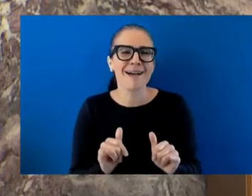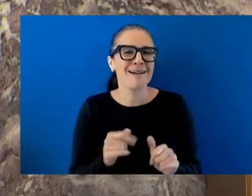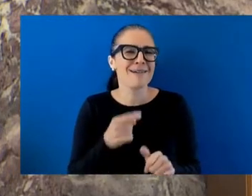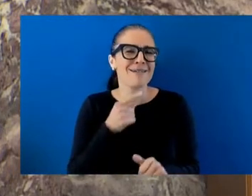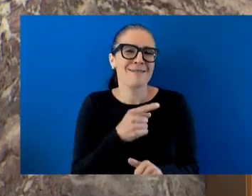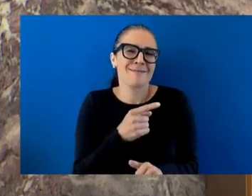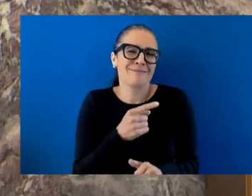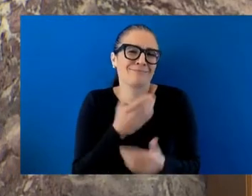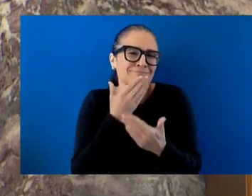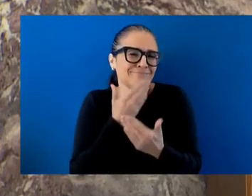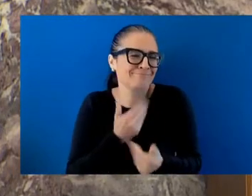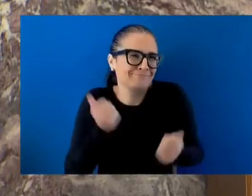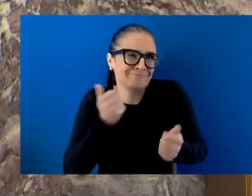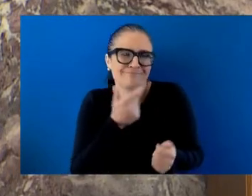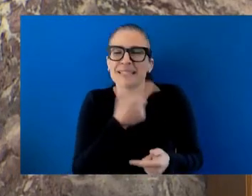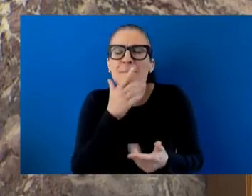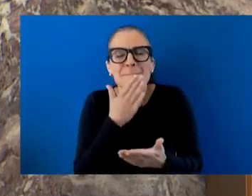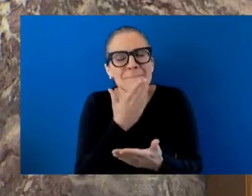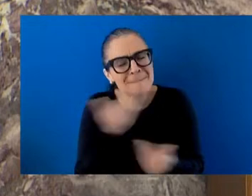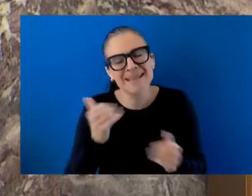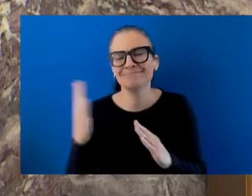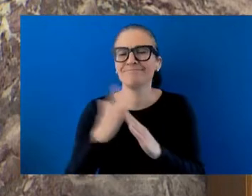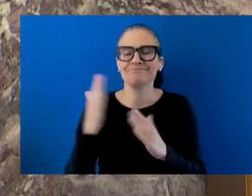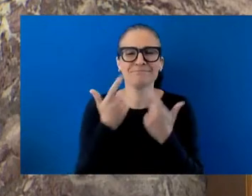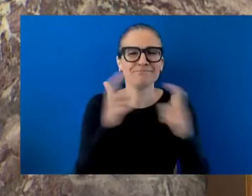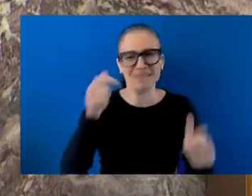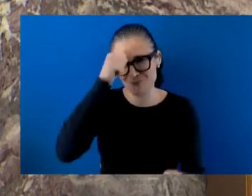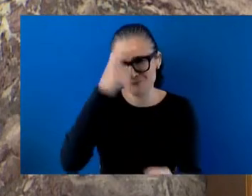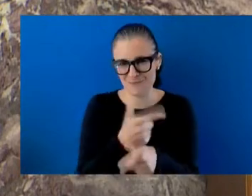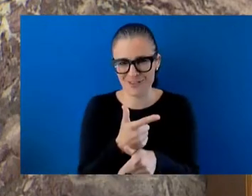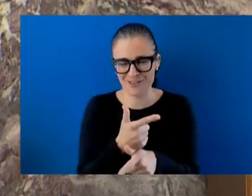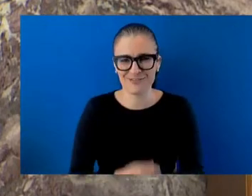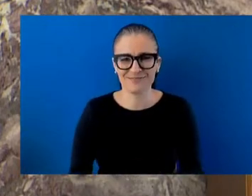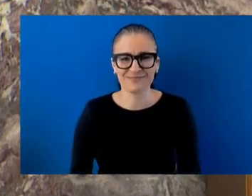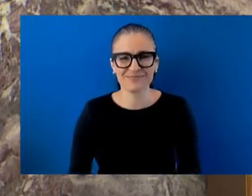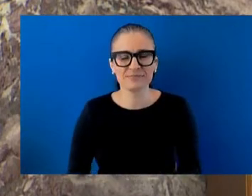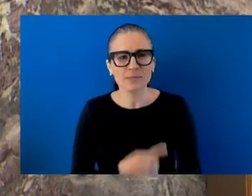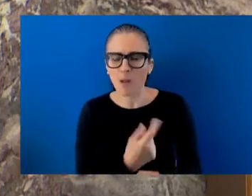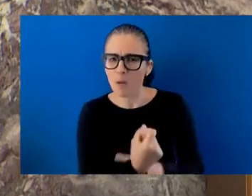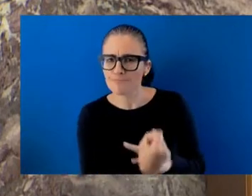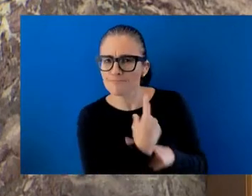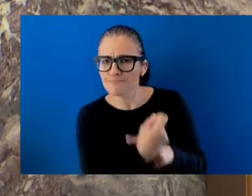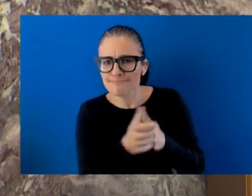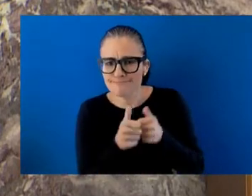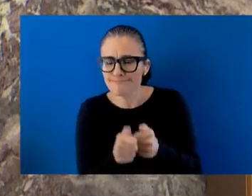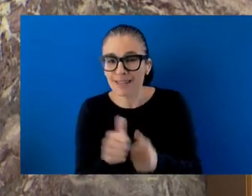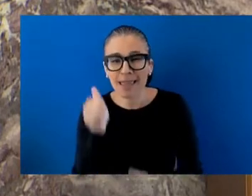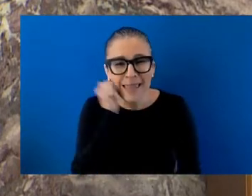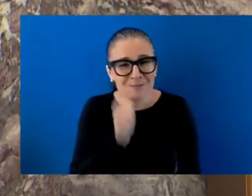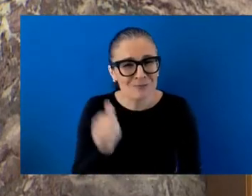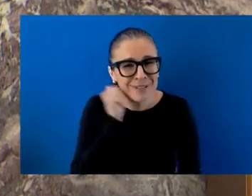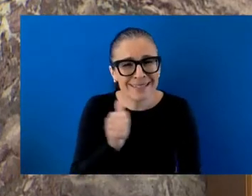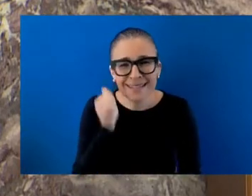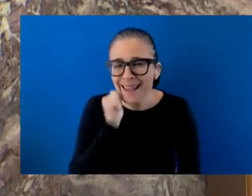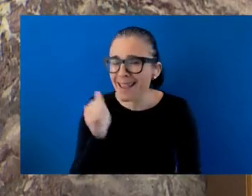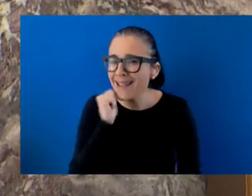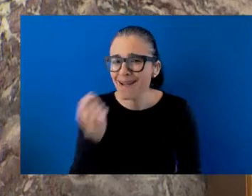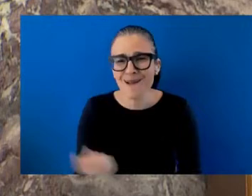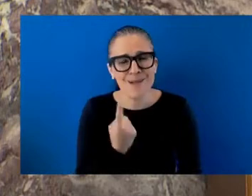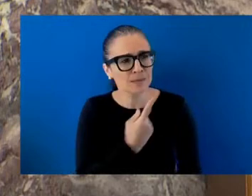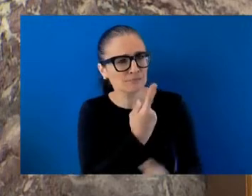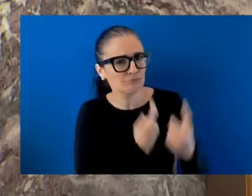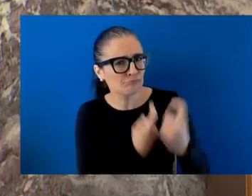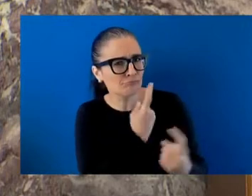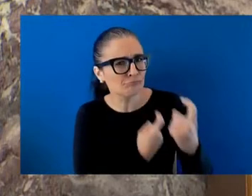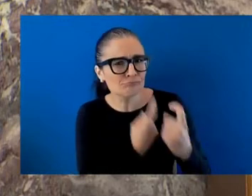He daily challenges me with all of his text messages, yes, every last one of them, but especially lunch dates that he spends time